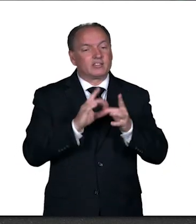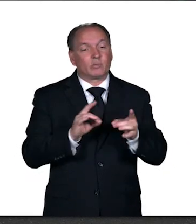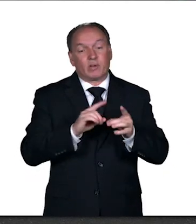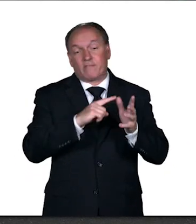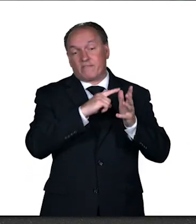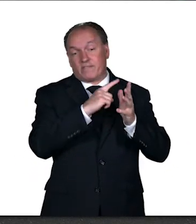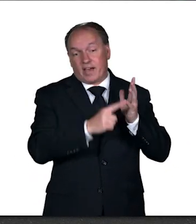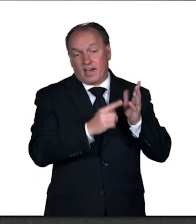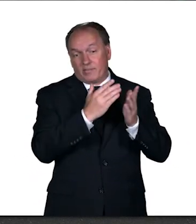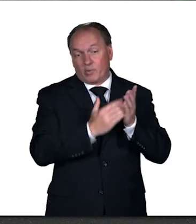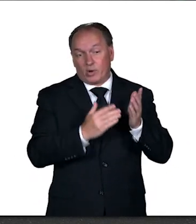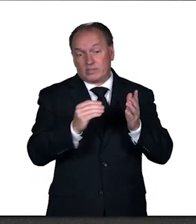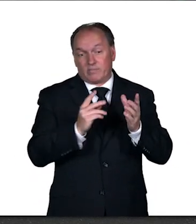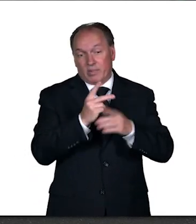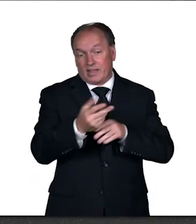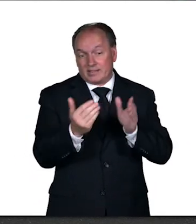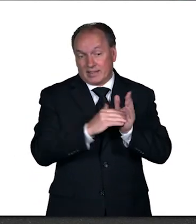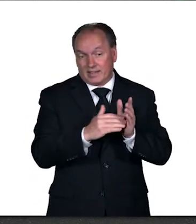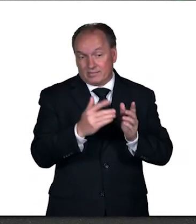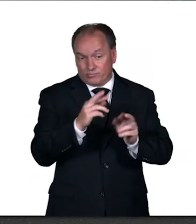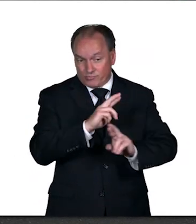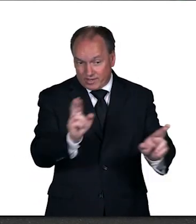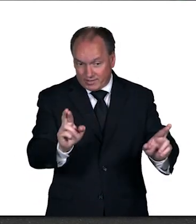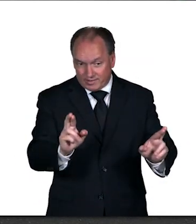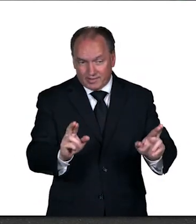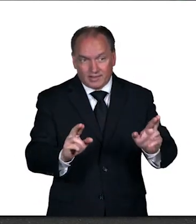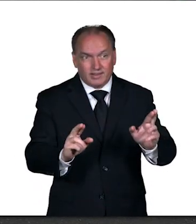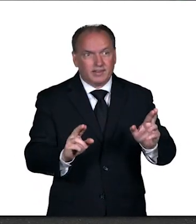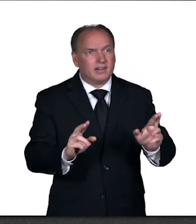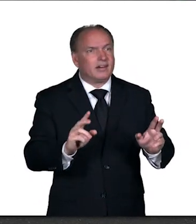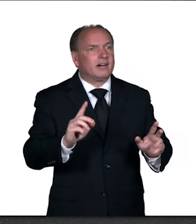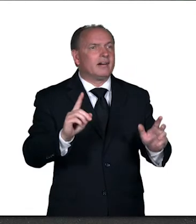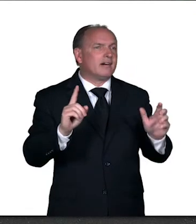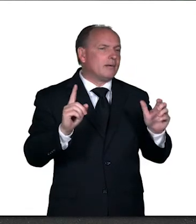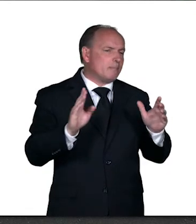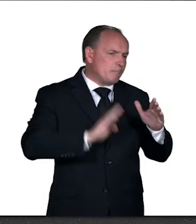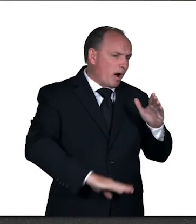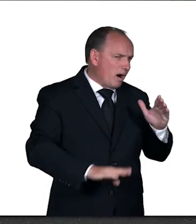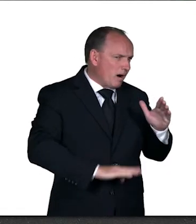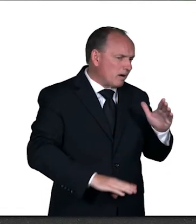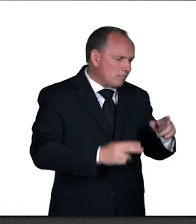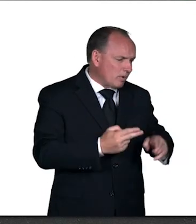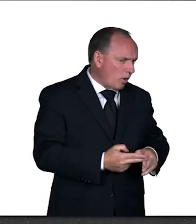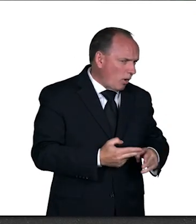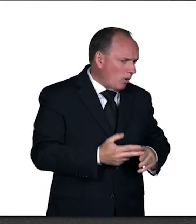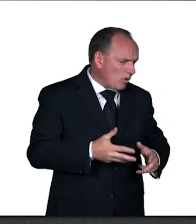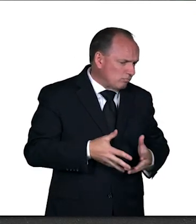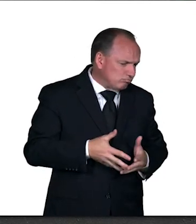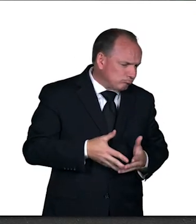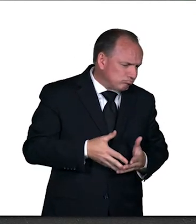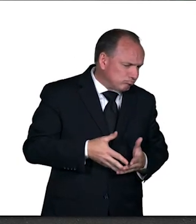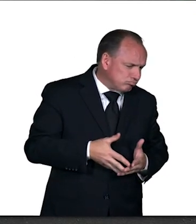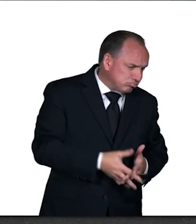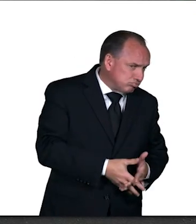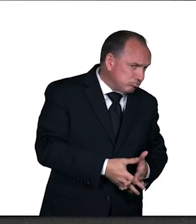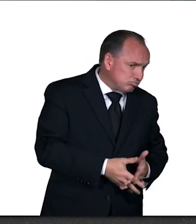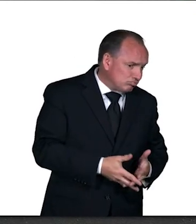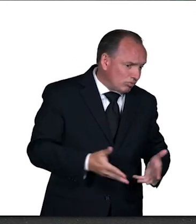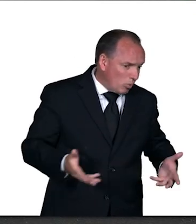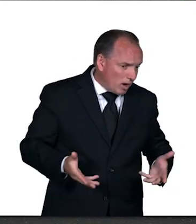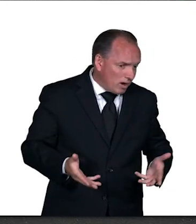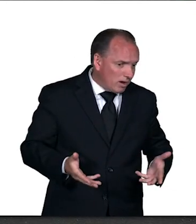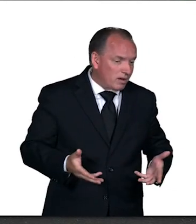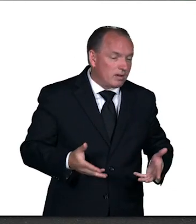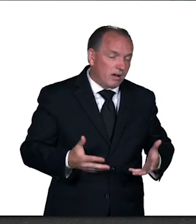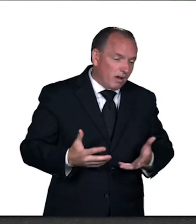those 5 different parts of our plant. So we have the parts that are at the very, very bottom that grow in the dirt and like